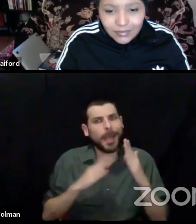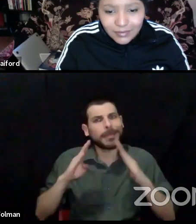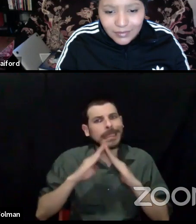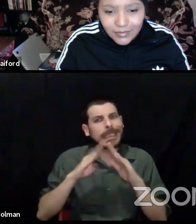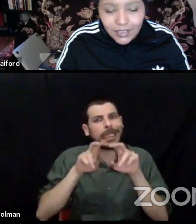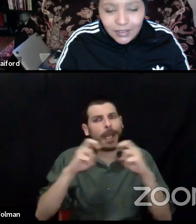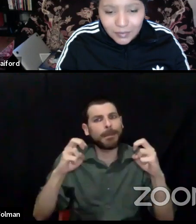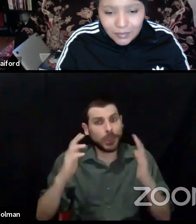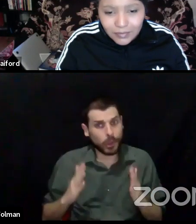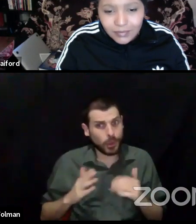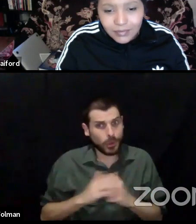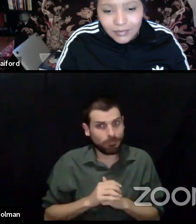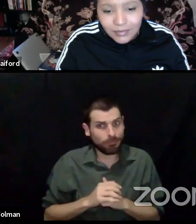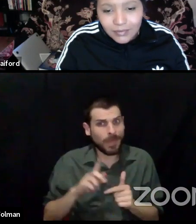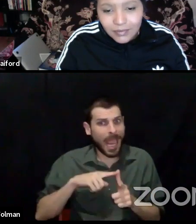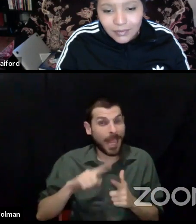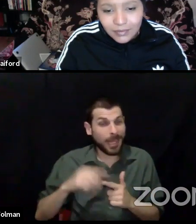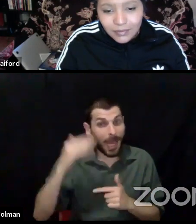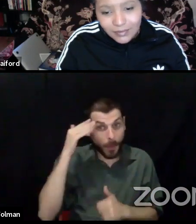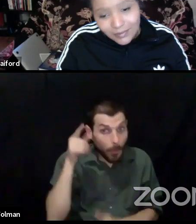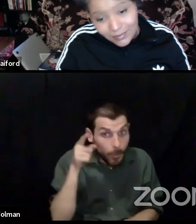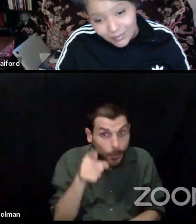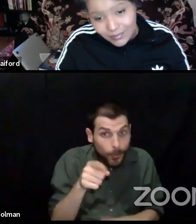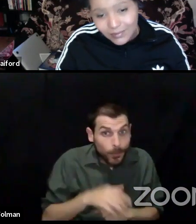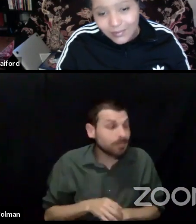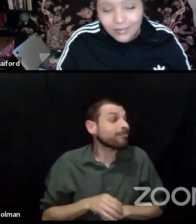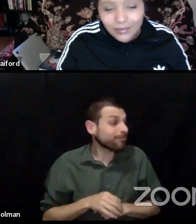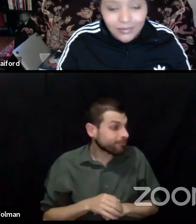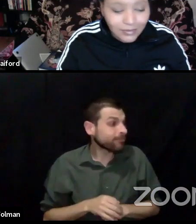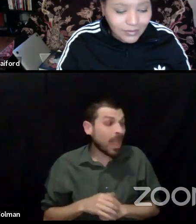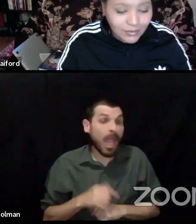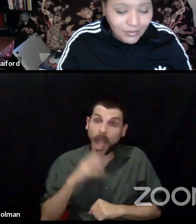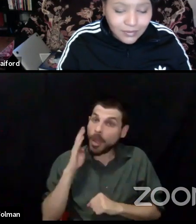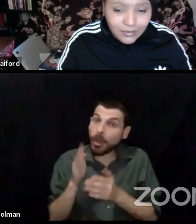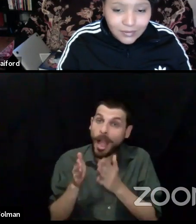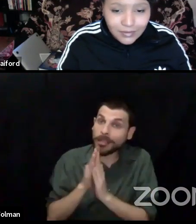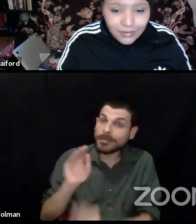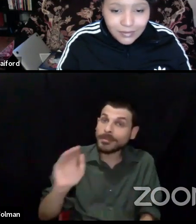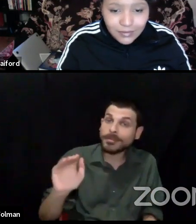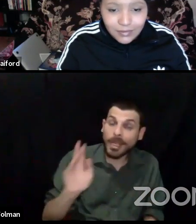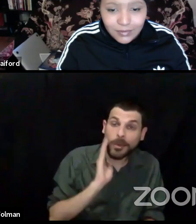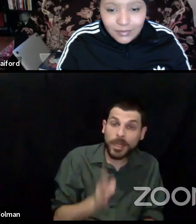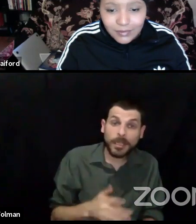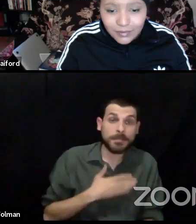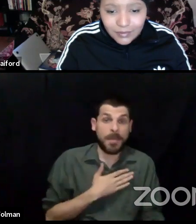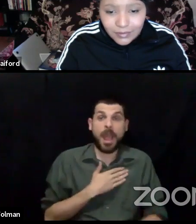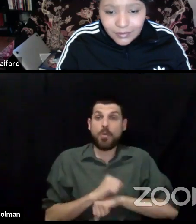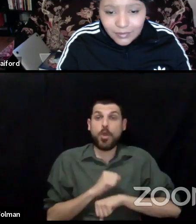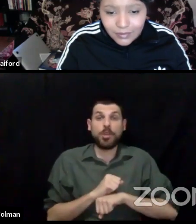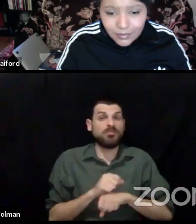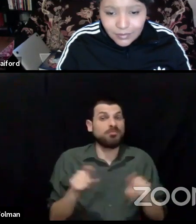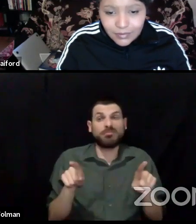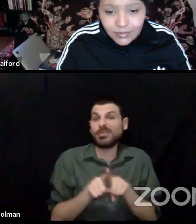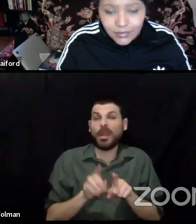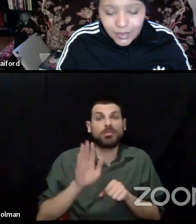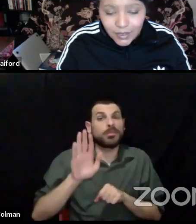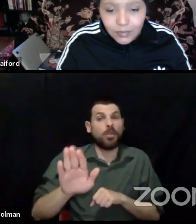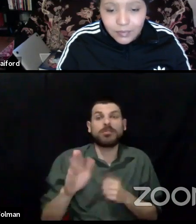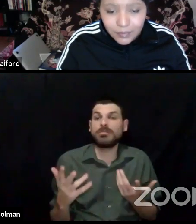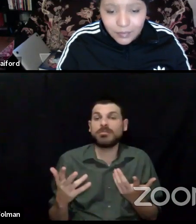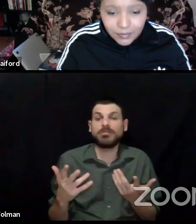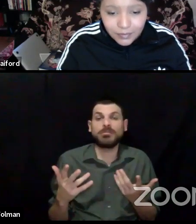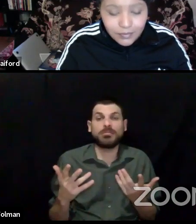you. Yeah, I'm gonna be asking, because ultimately the work I'm doing is like you. I'm a civil servant,